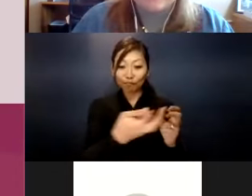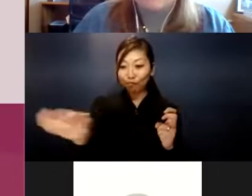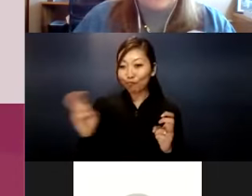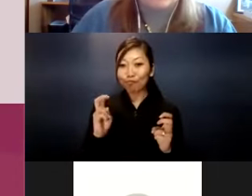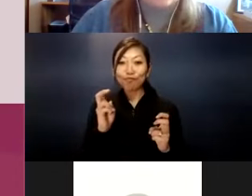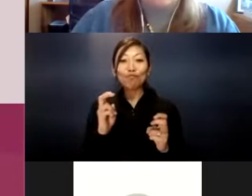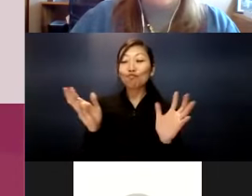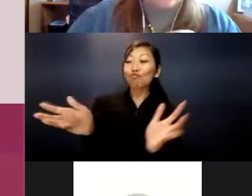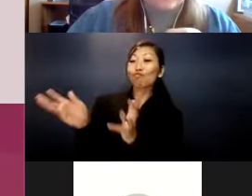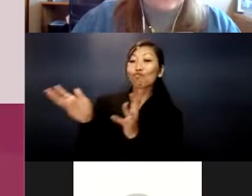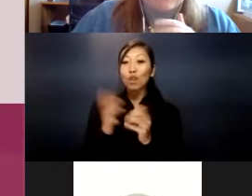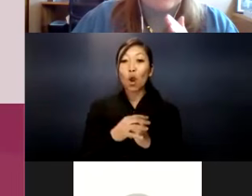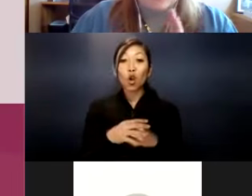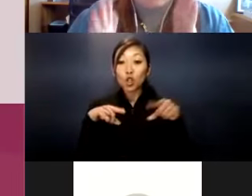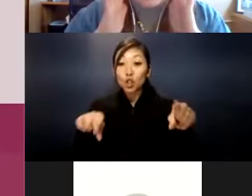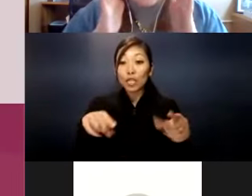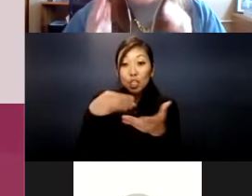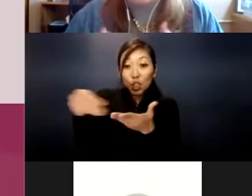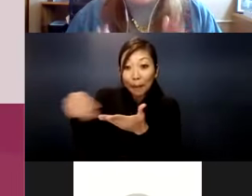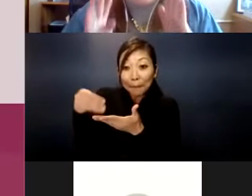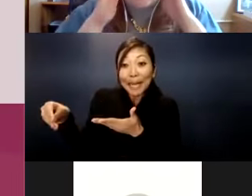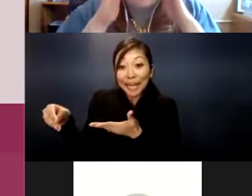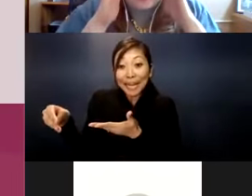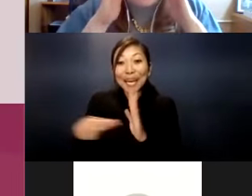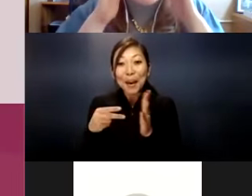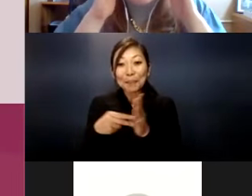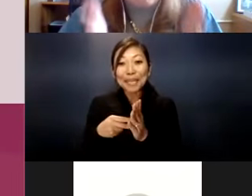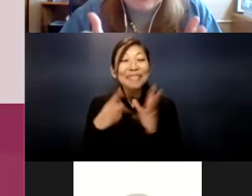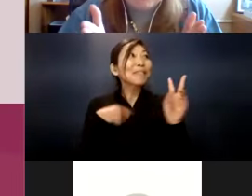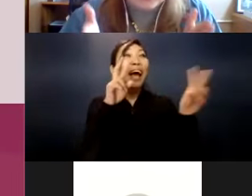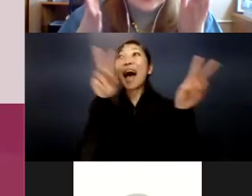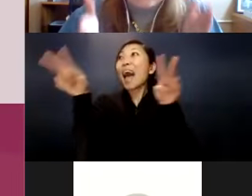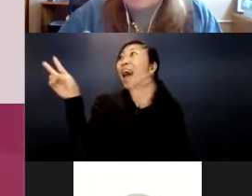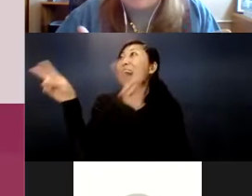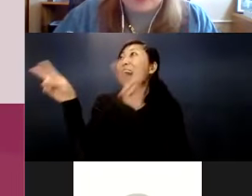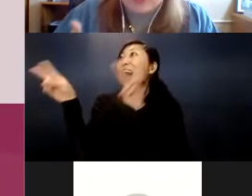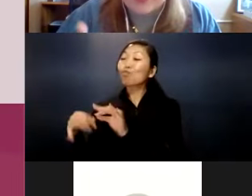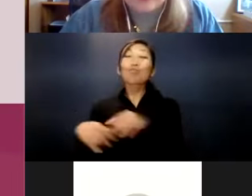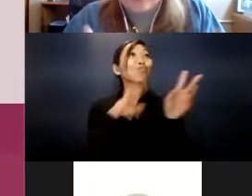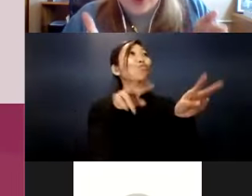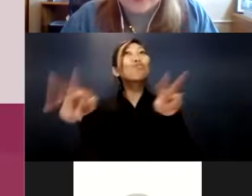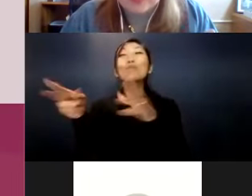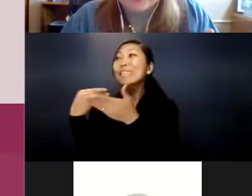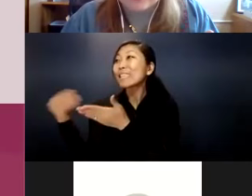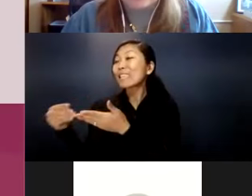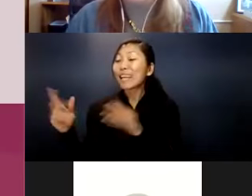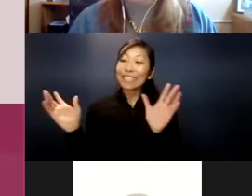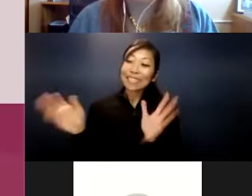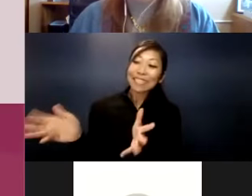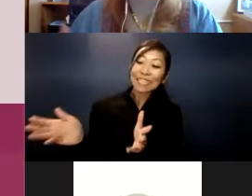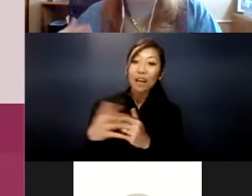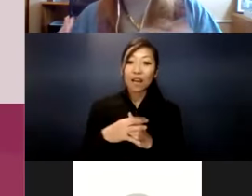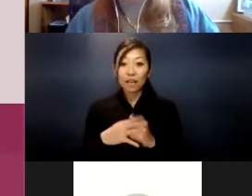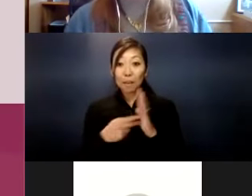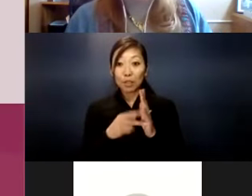shopping, because you can do other stuff. You don't have to have like an intense focus on the person. You